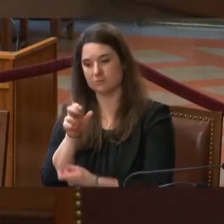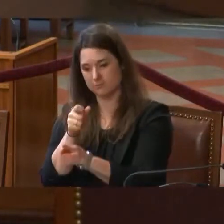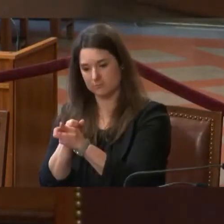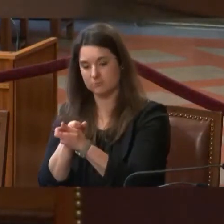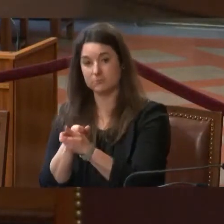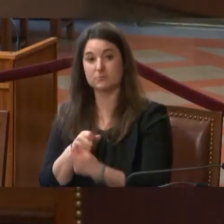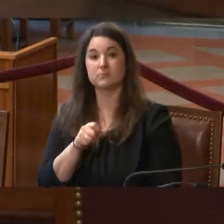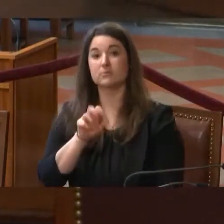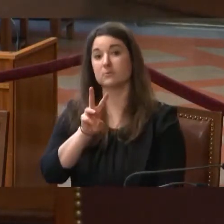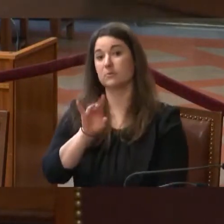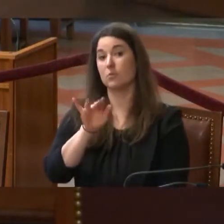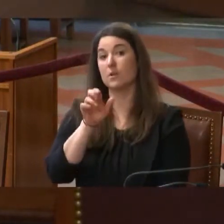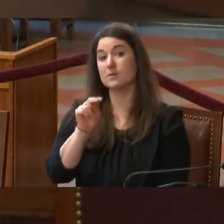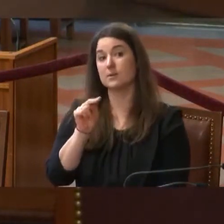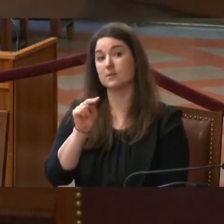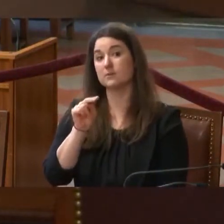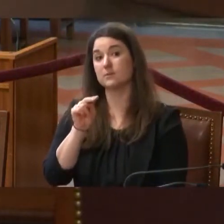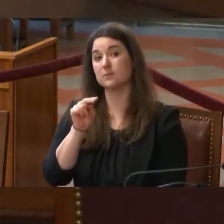Aye. Mr. Wilson.